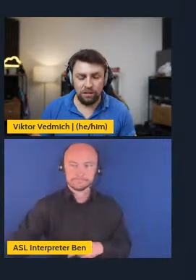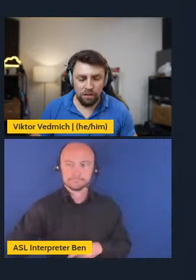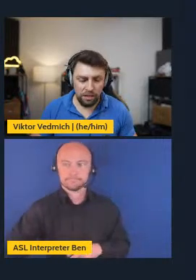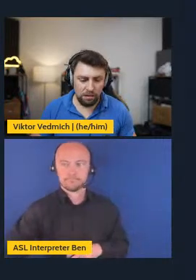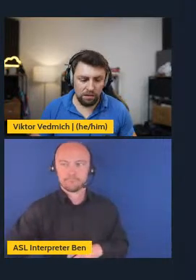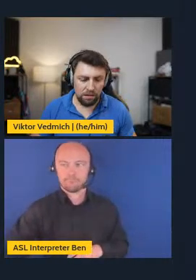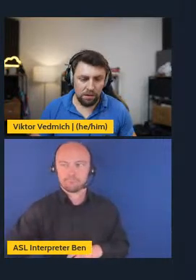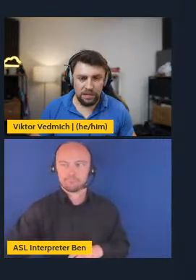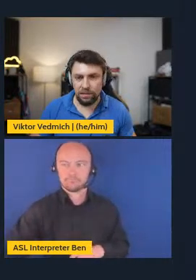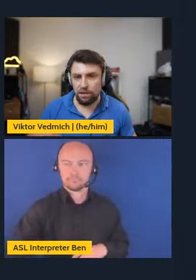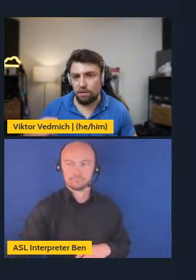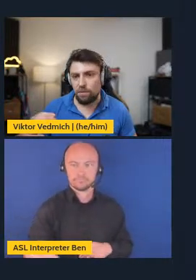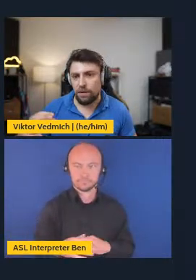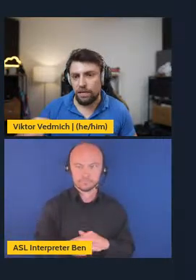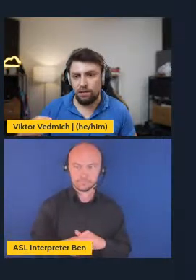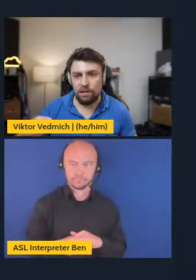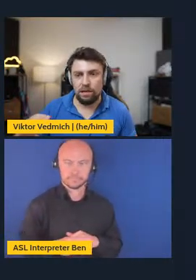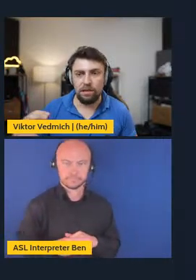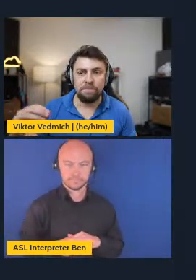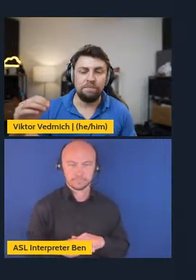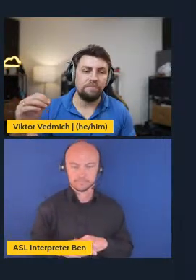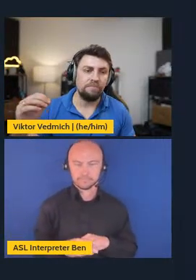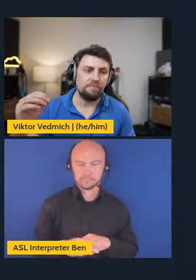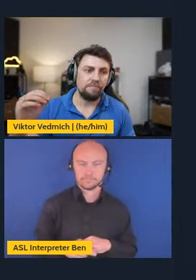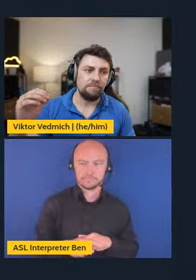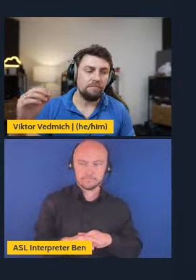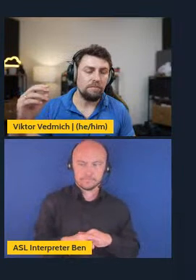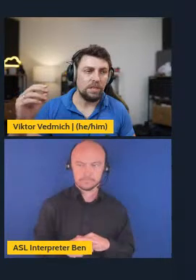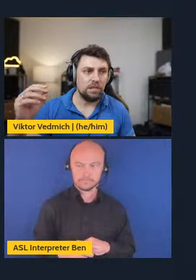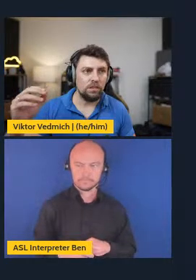and recently read,